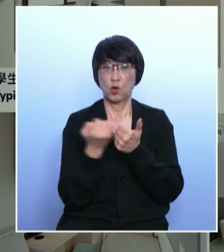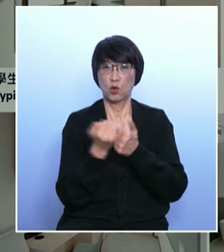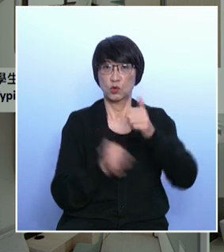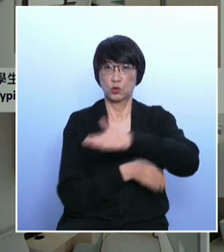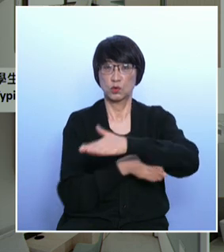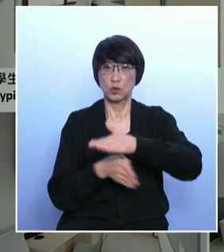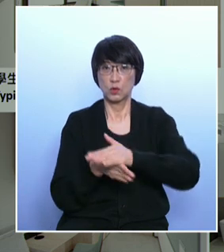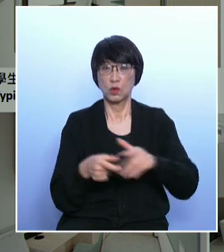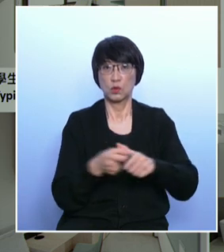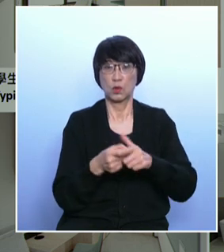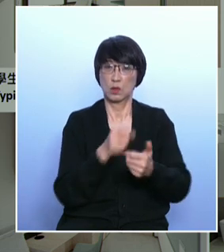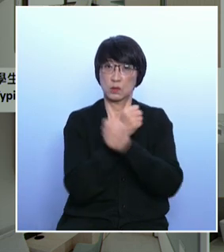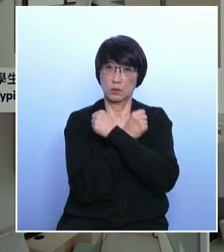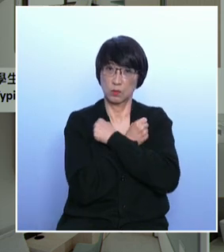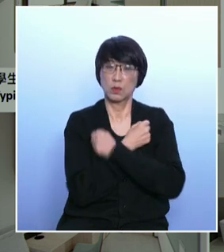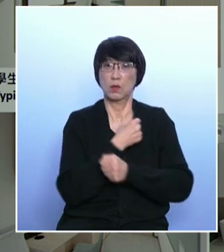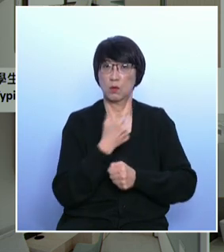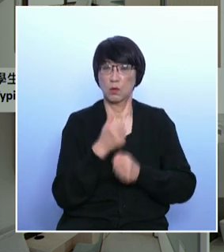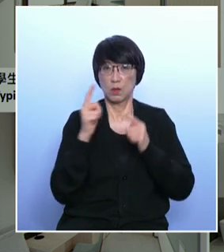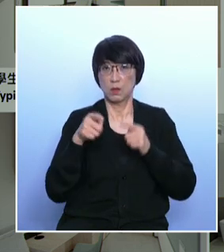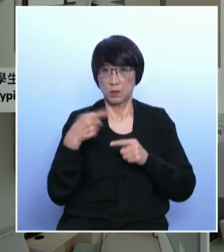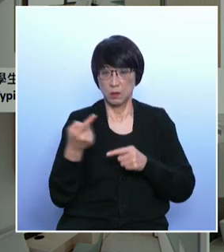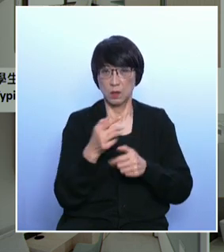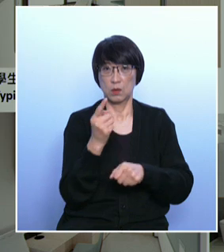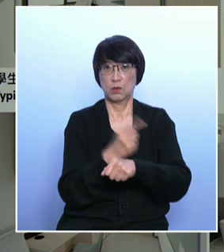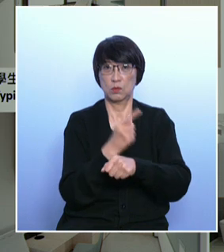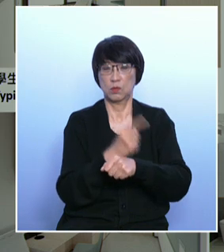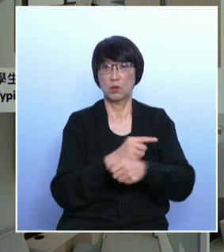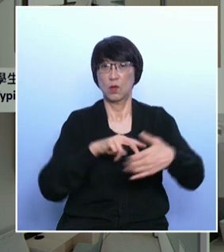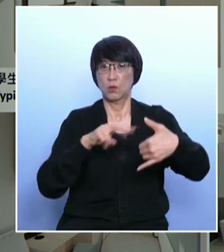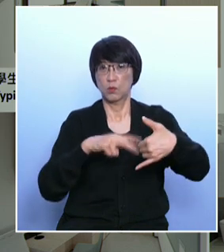Upon commissioning of the Clinical Trial and Amenity Center,